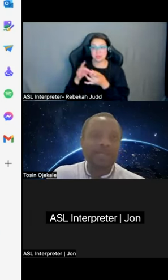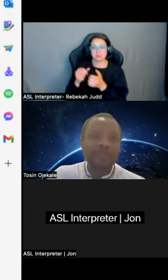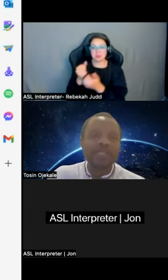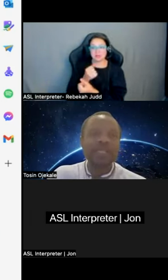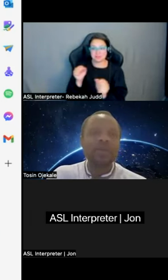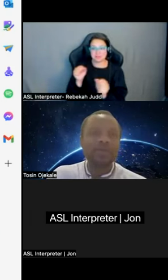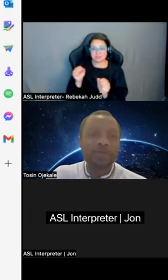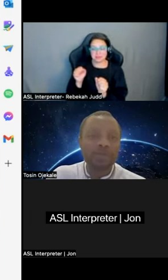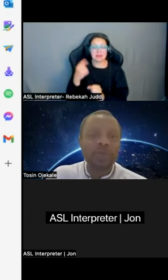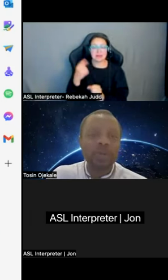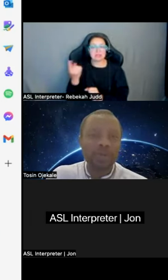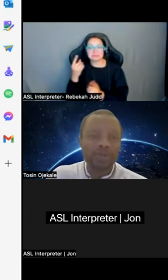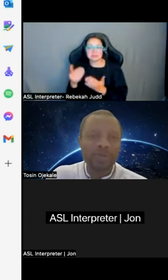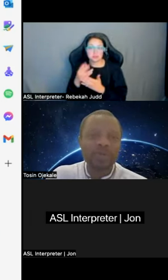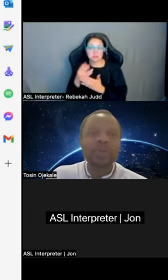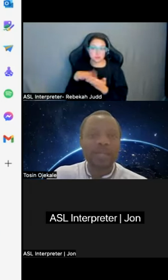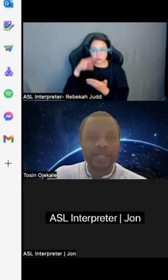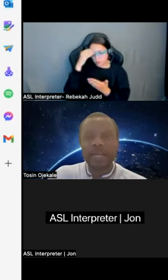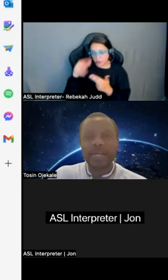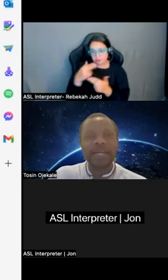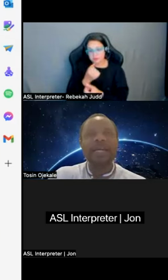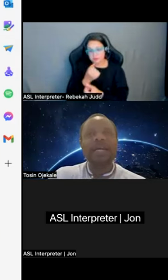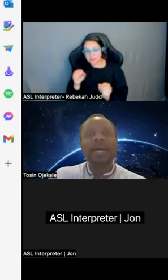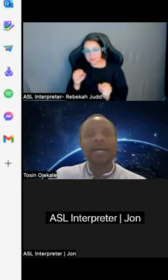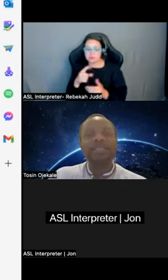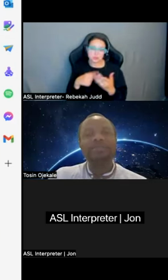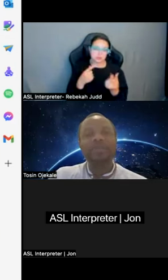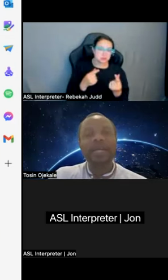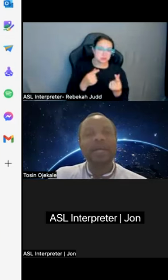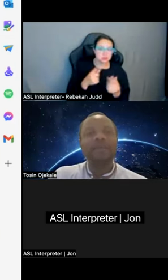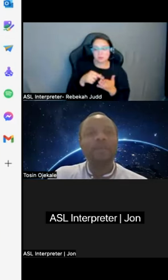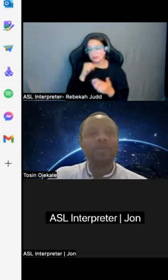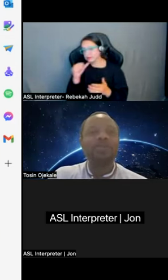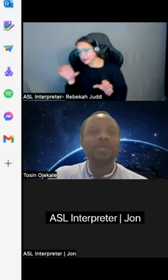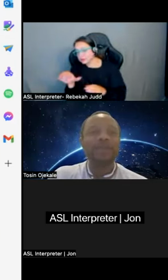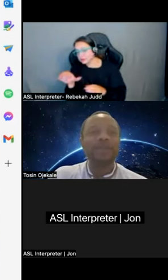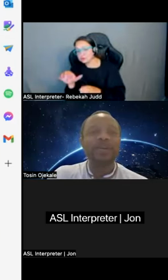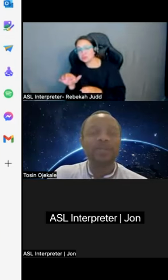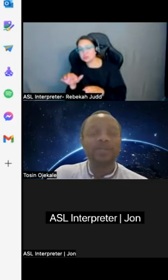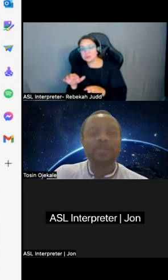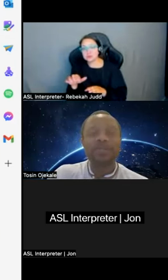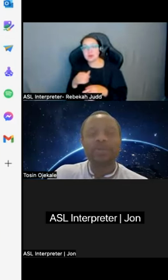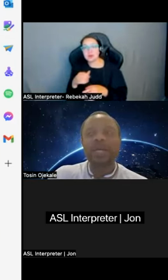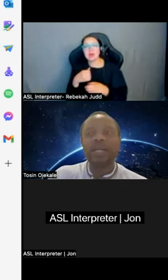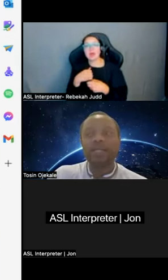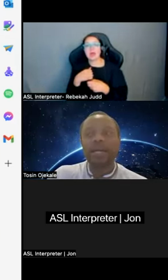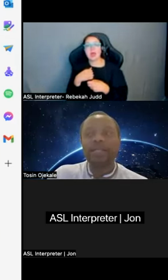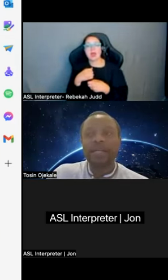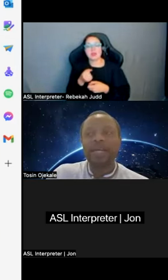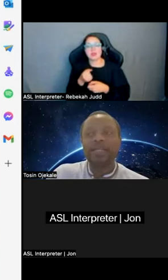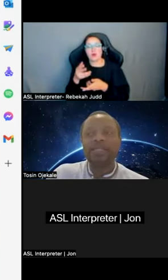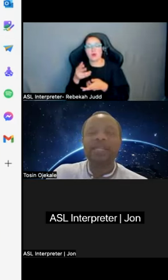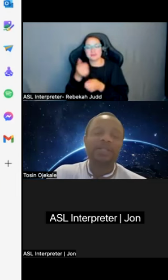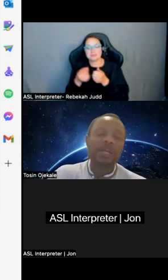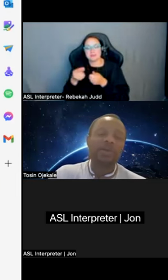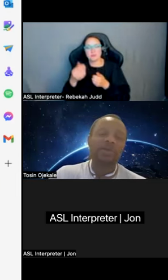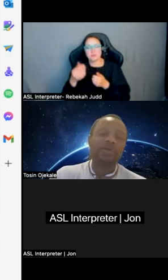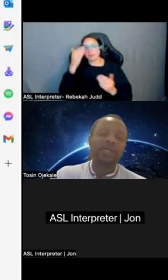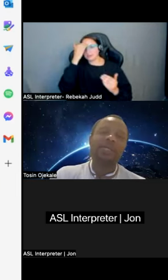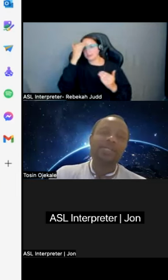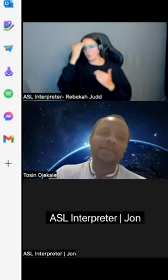about safety, what to do, what not to do, and things like that. And it's made everyone to be safety conscious. So, and I said that